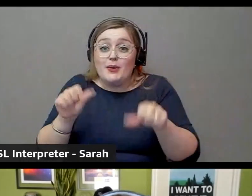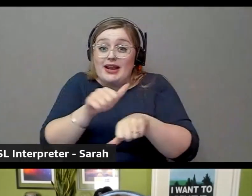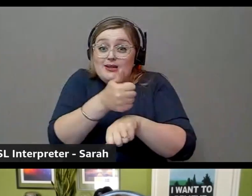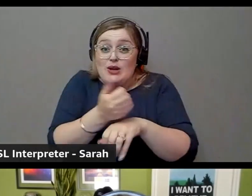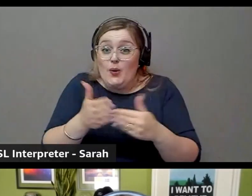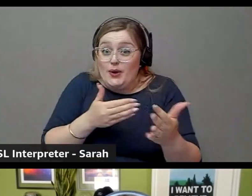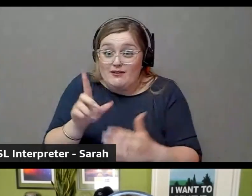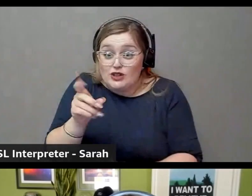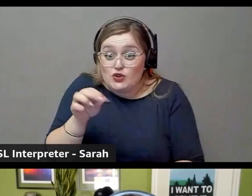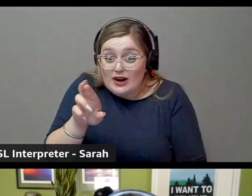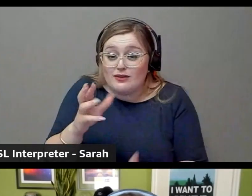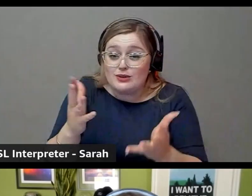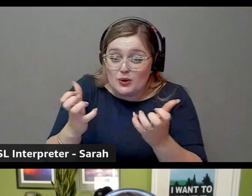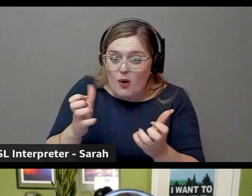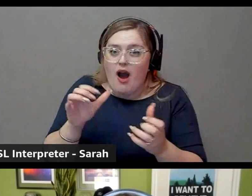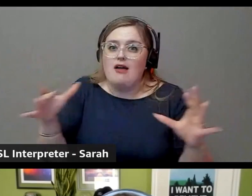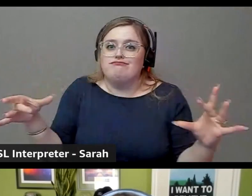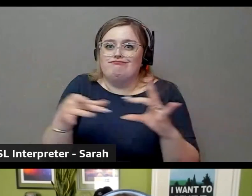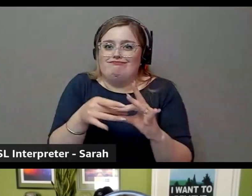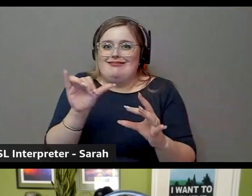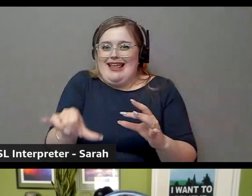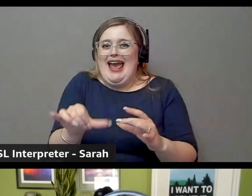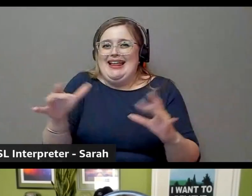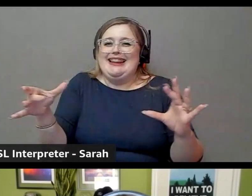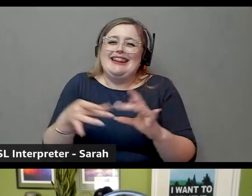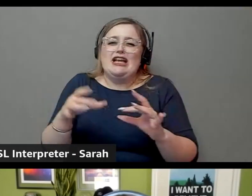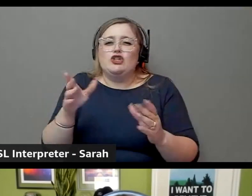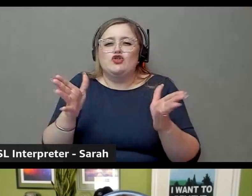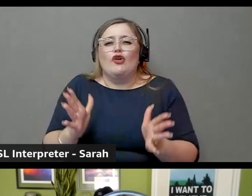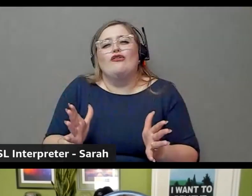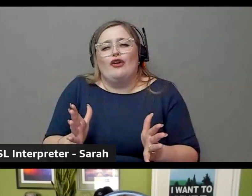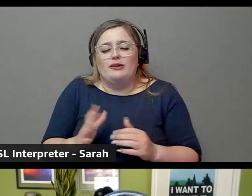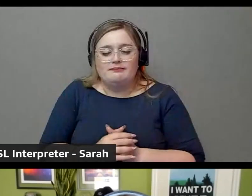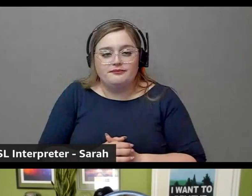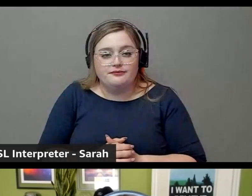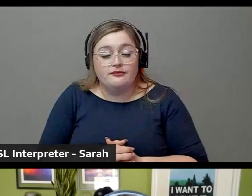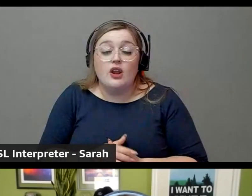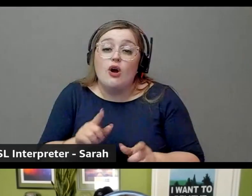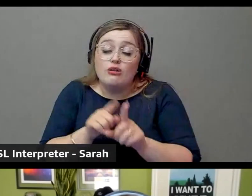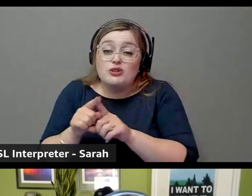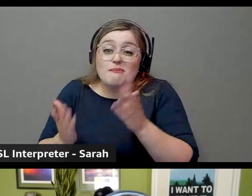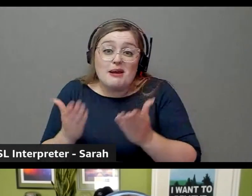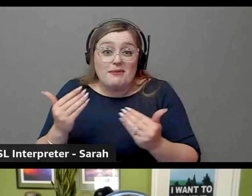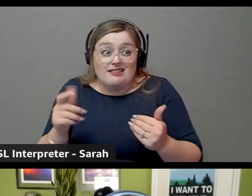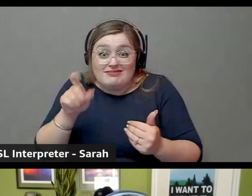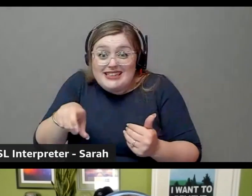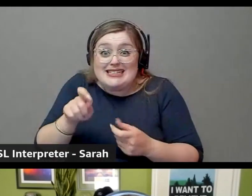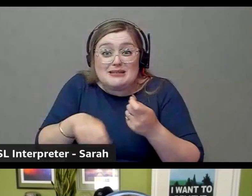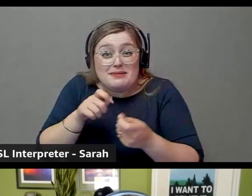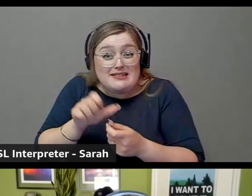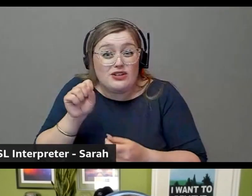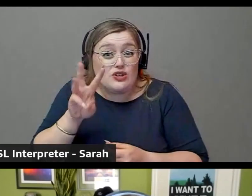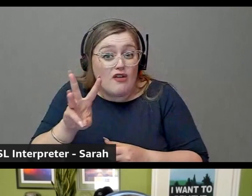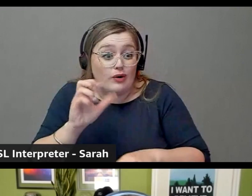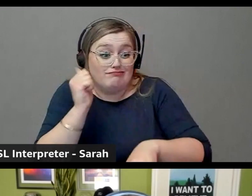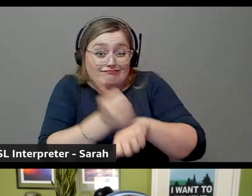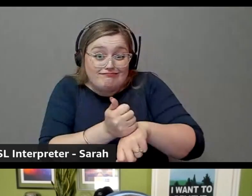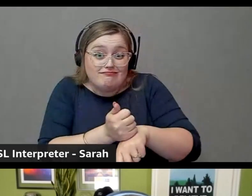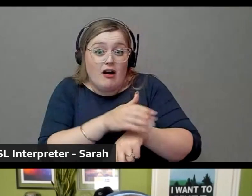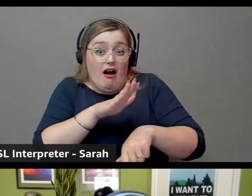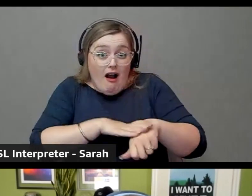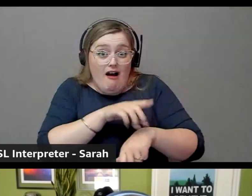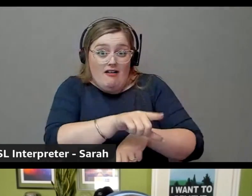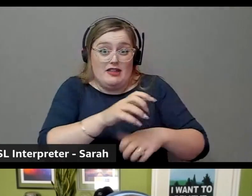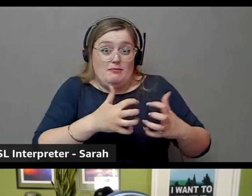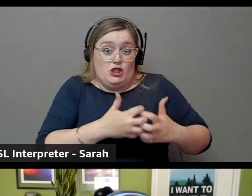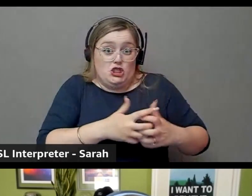that connection, that linked server connection over there. Another thing is you may have certain software that you really need installed right on the box itself. Maybe